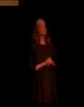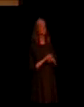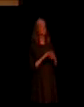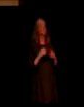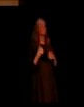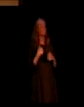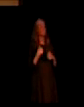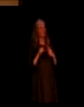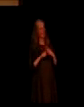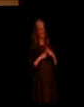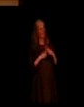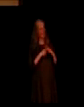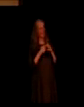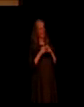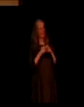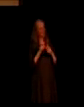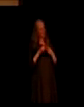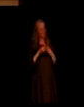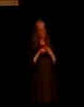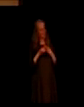started imagining this in